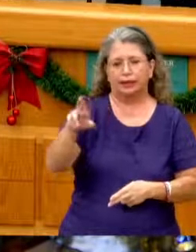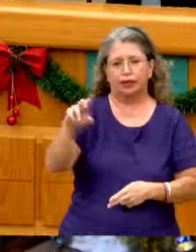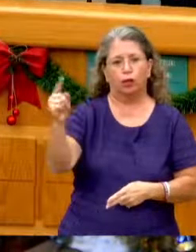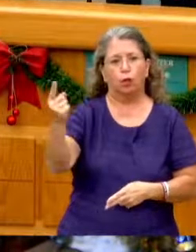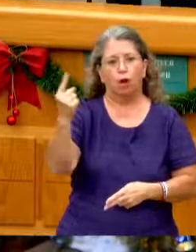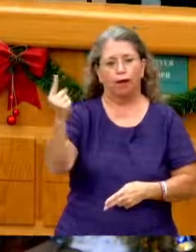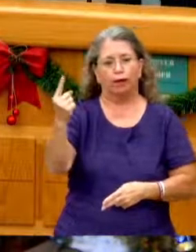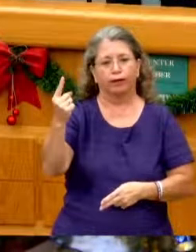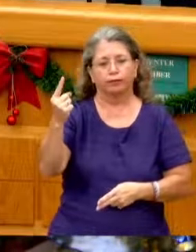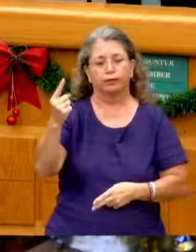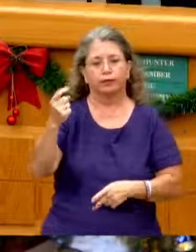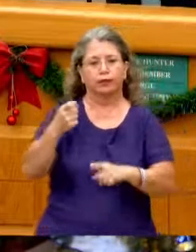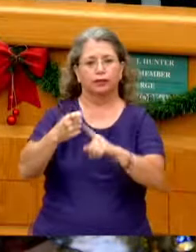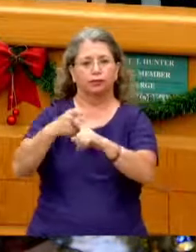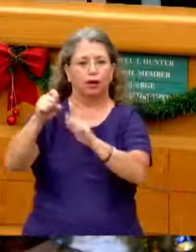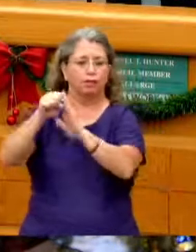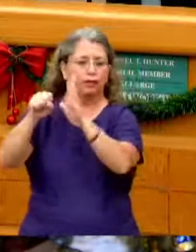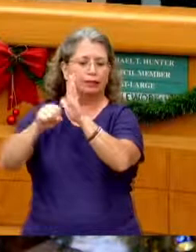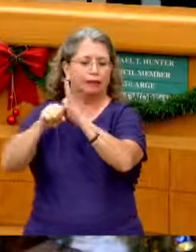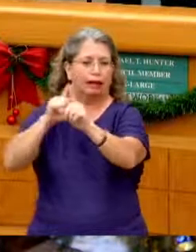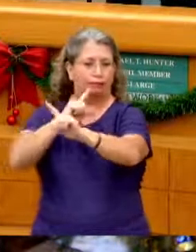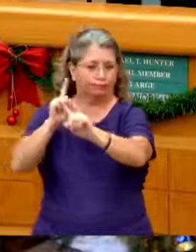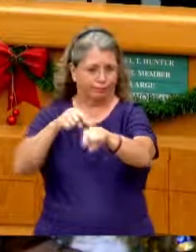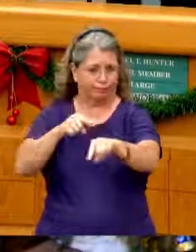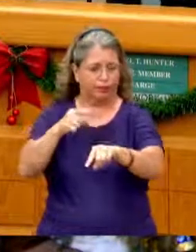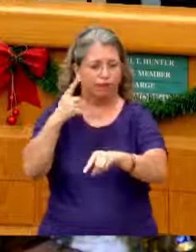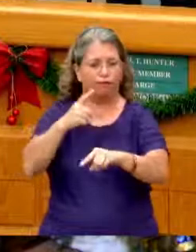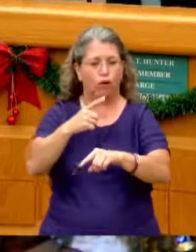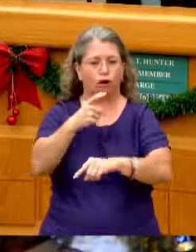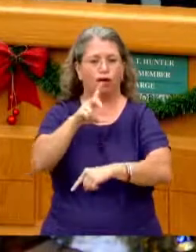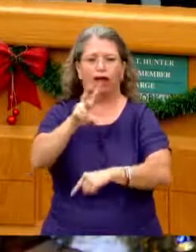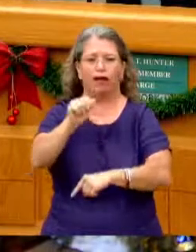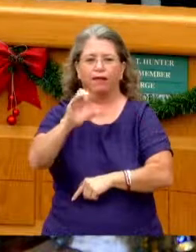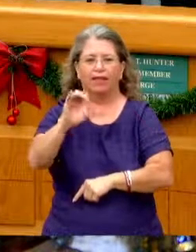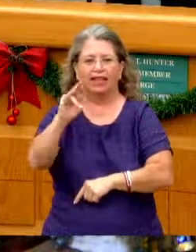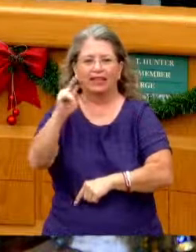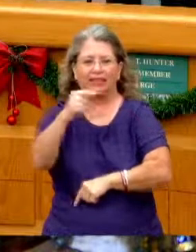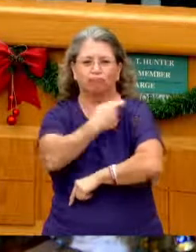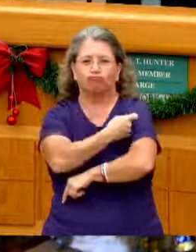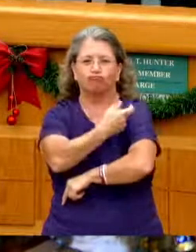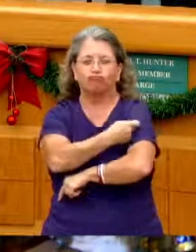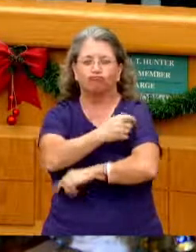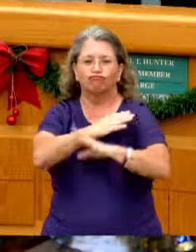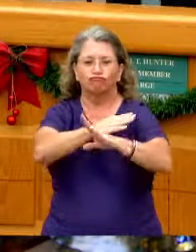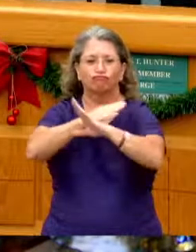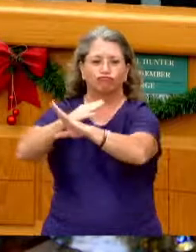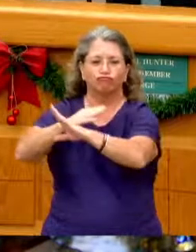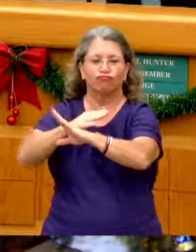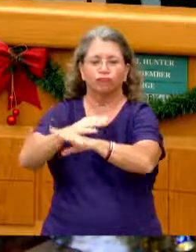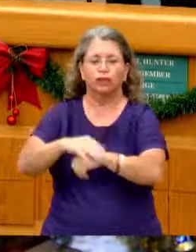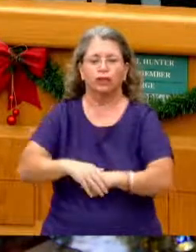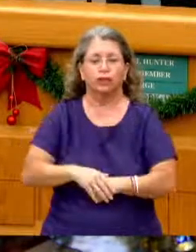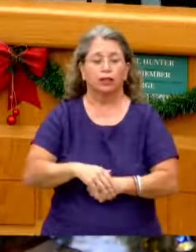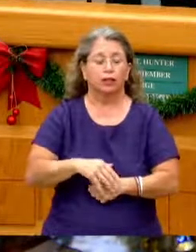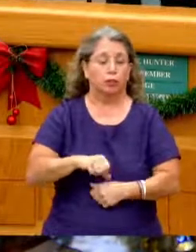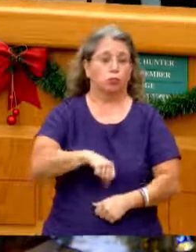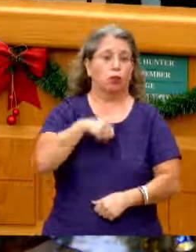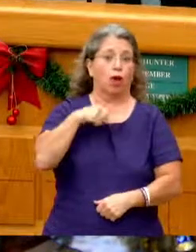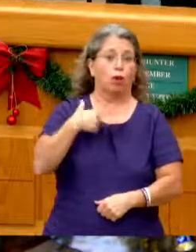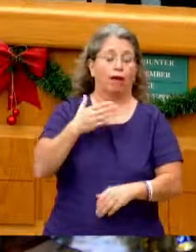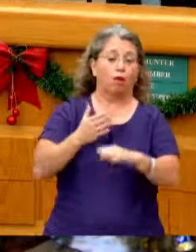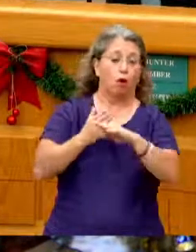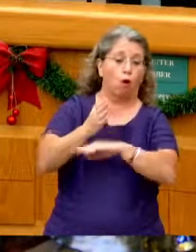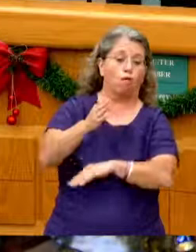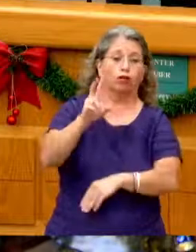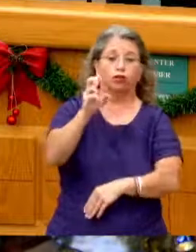directive on vaccine management. We are very proud of the fact that we have over 12,000 vaccines